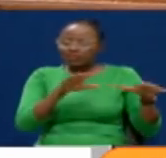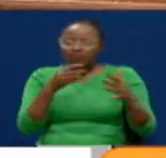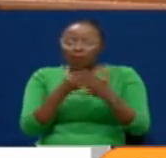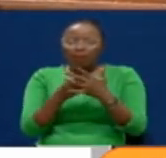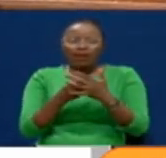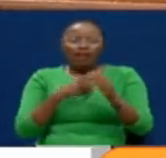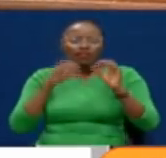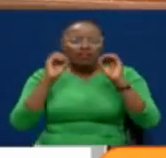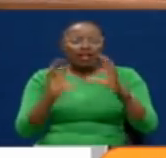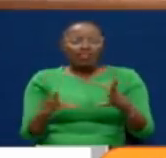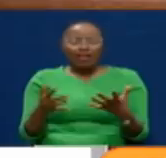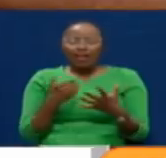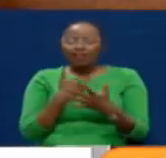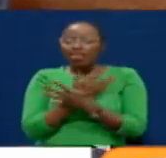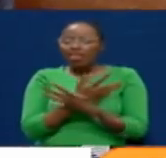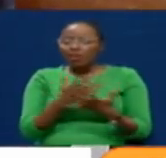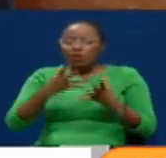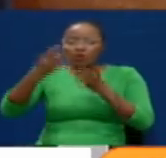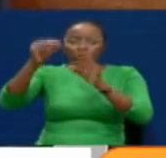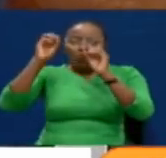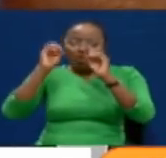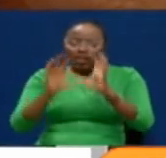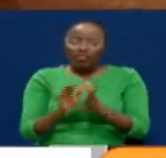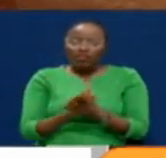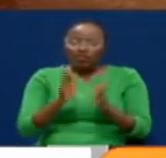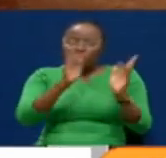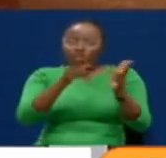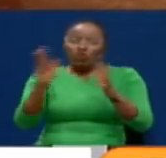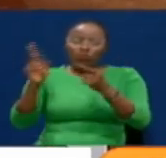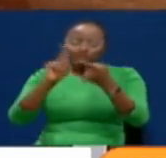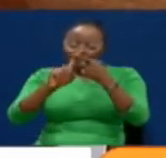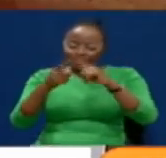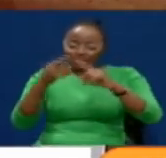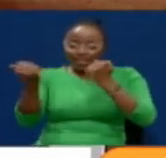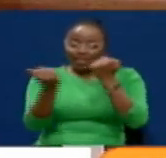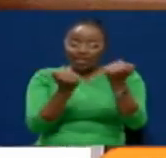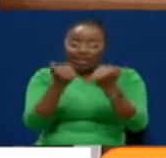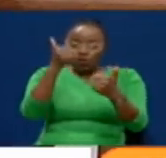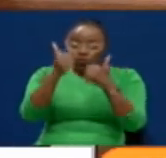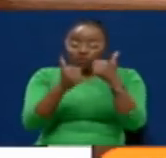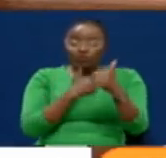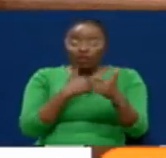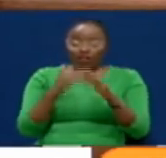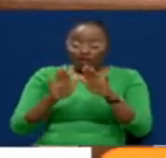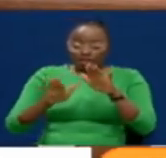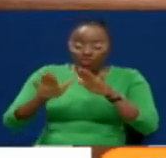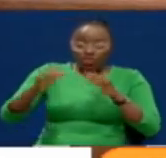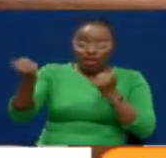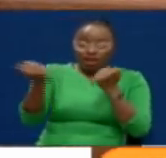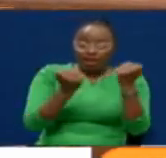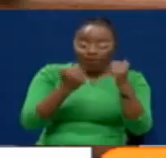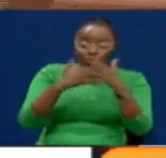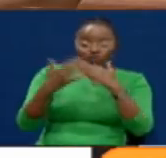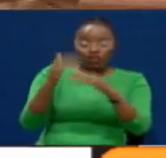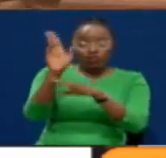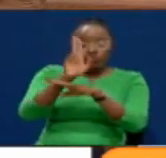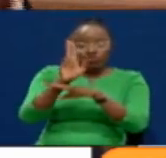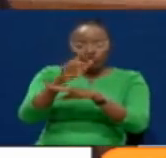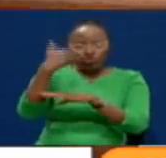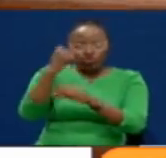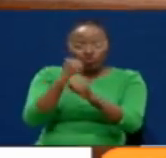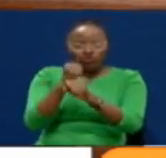money. We didn't have anywhere to go. Our usual standard car, home-going car, was our rally car. Or what we used to do, we just used